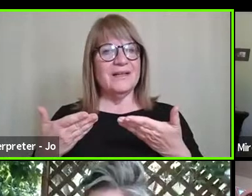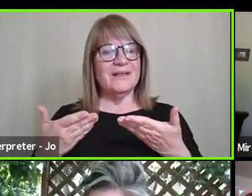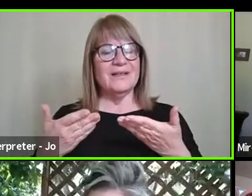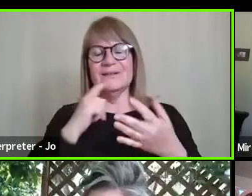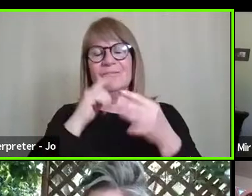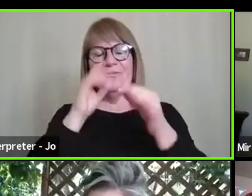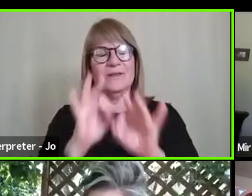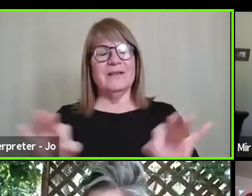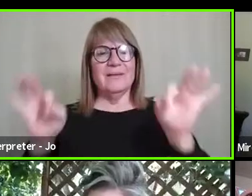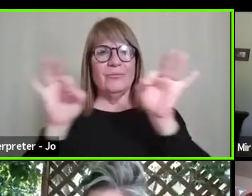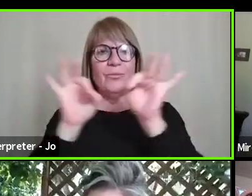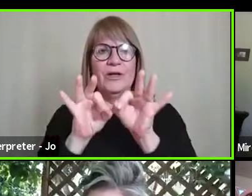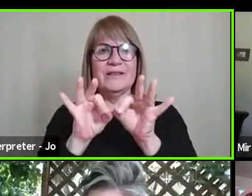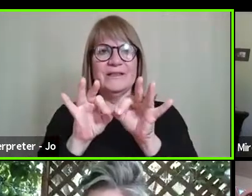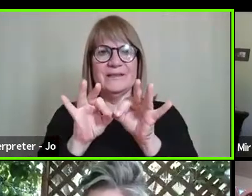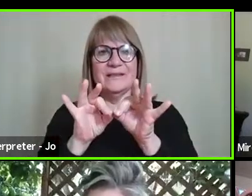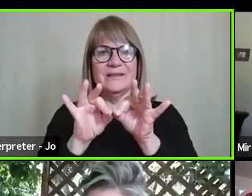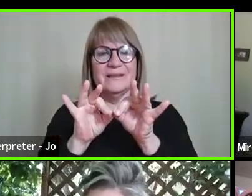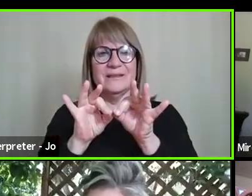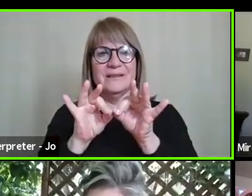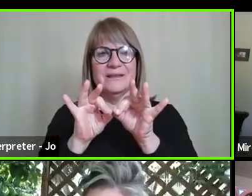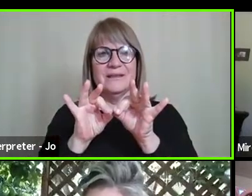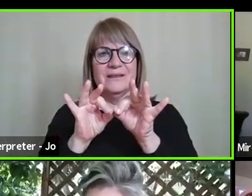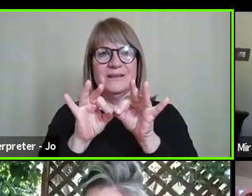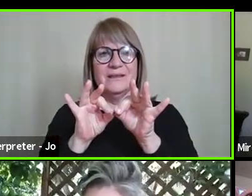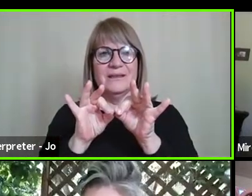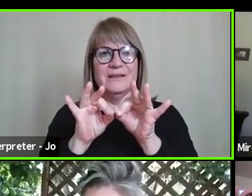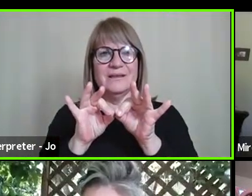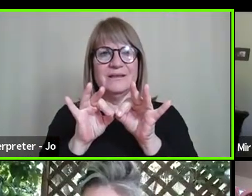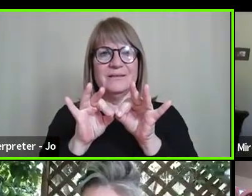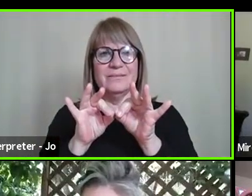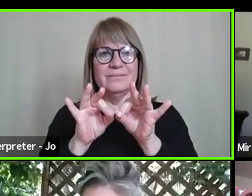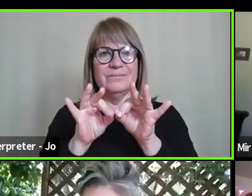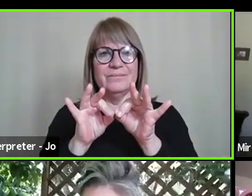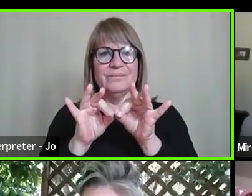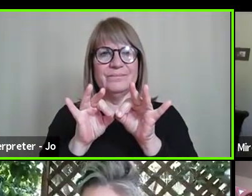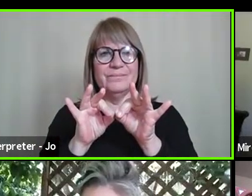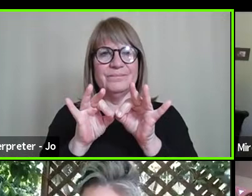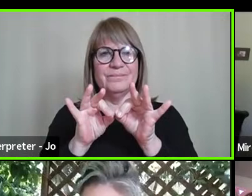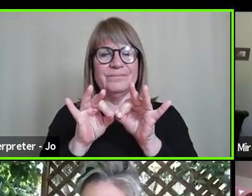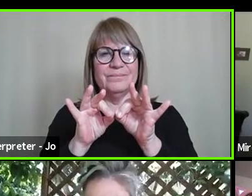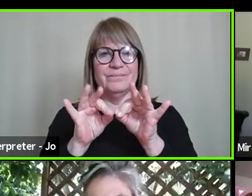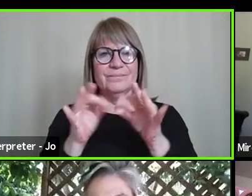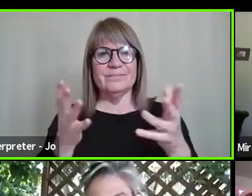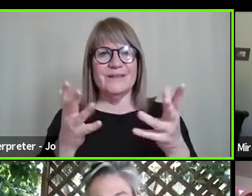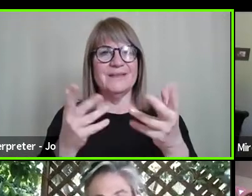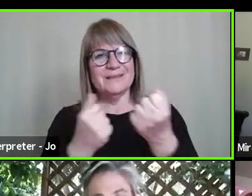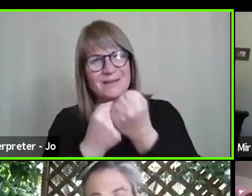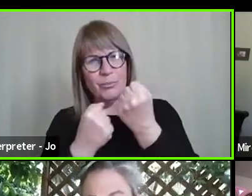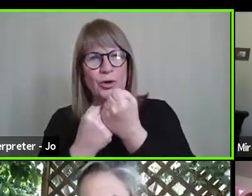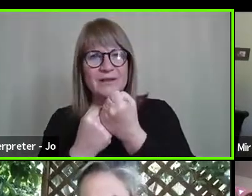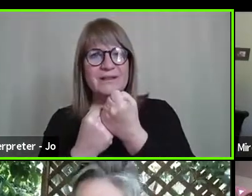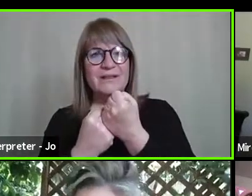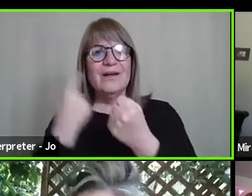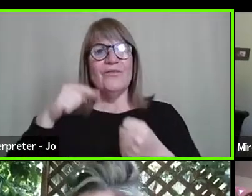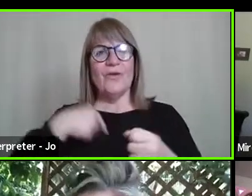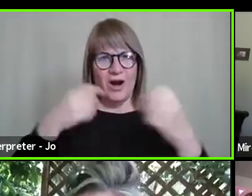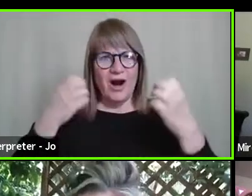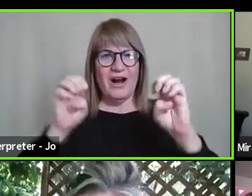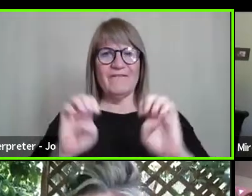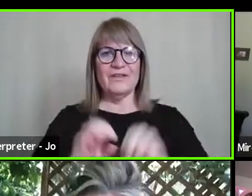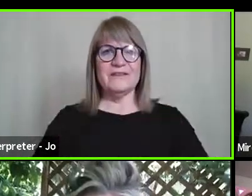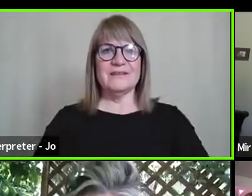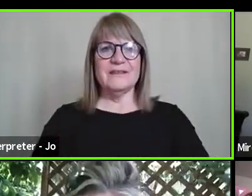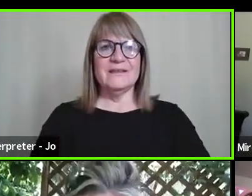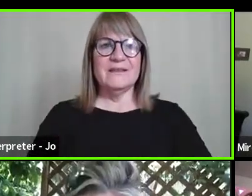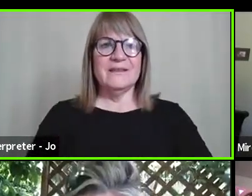important um a lot of really important um you know uh support for for our efforts um